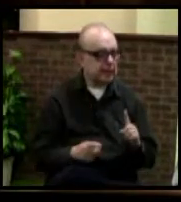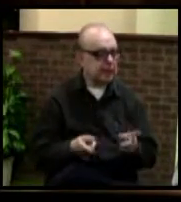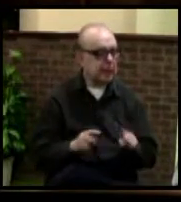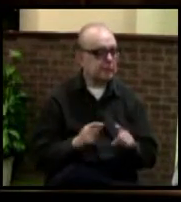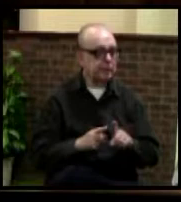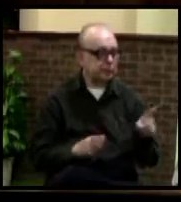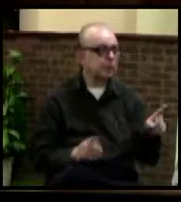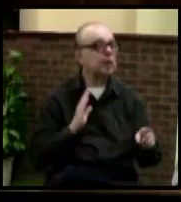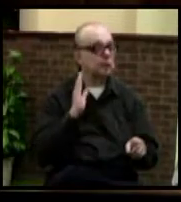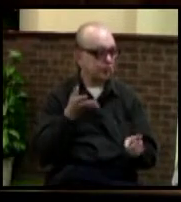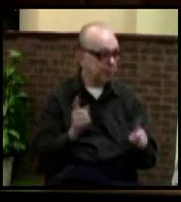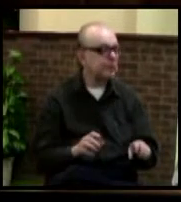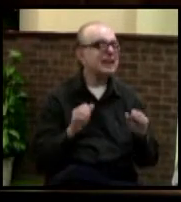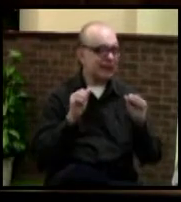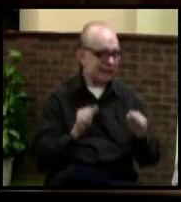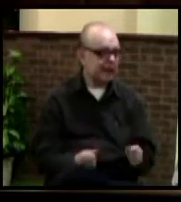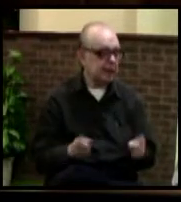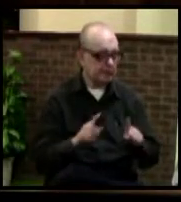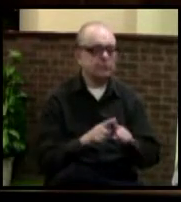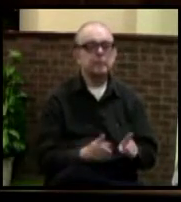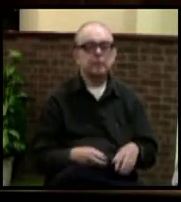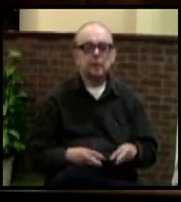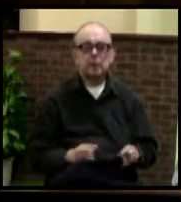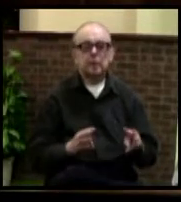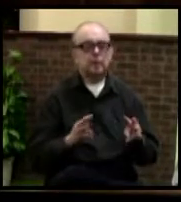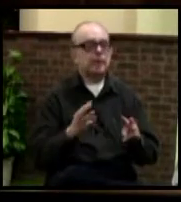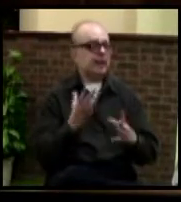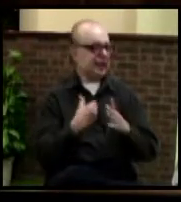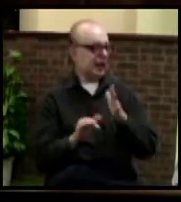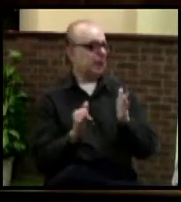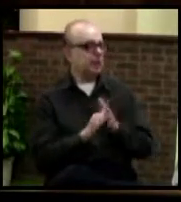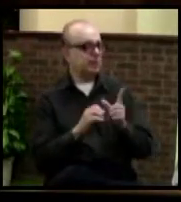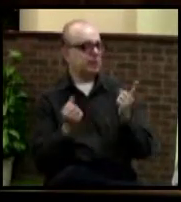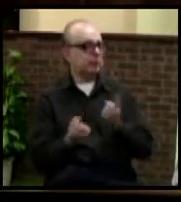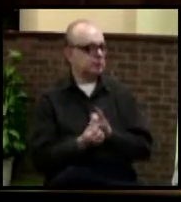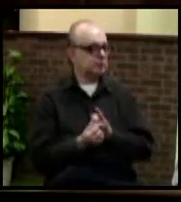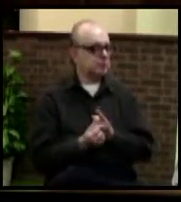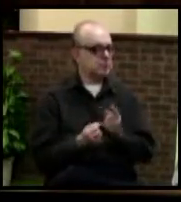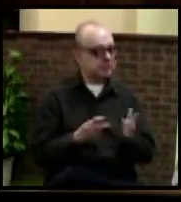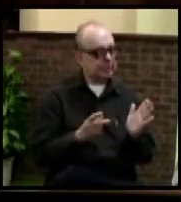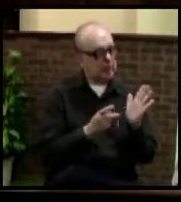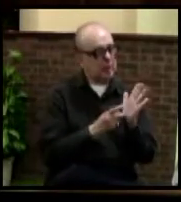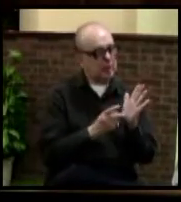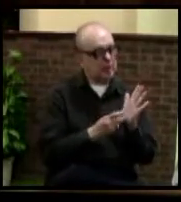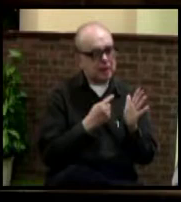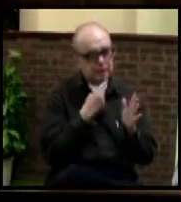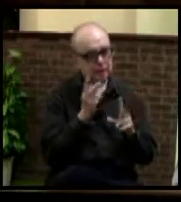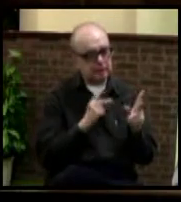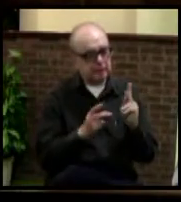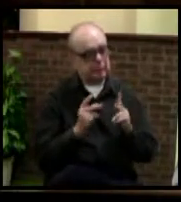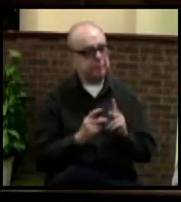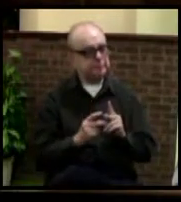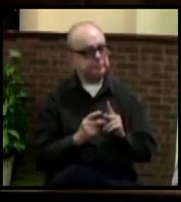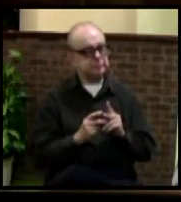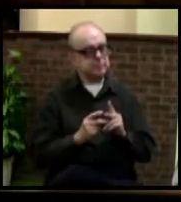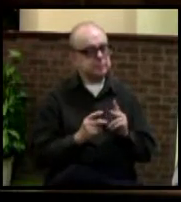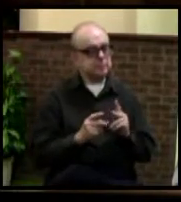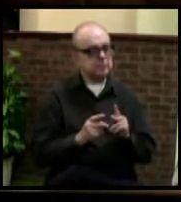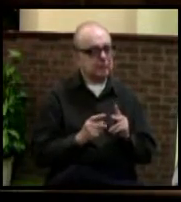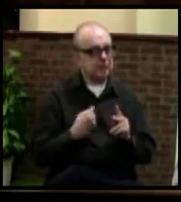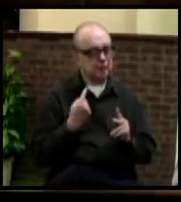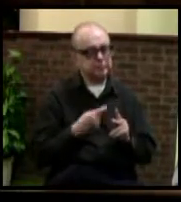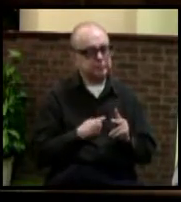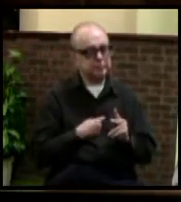It will. It can. And there's a way to get out of this. And this is what Paul begins to start telling us. He